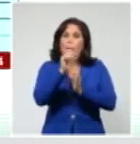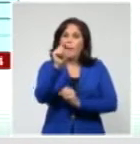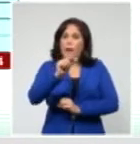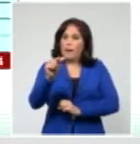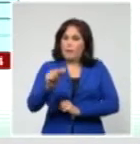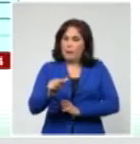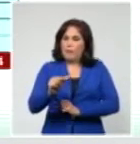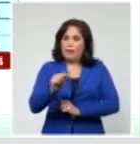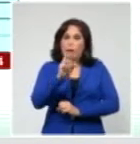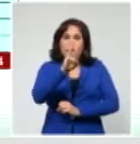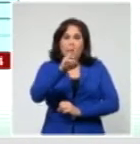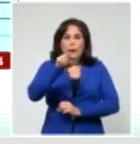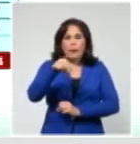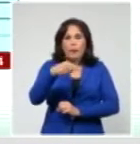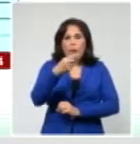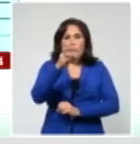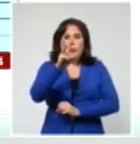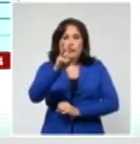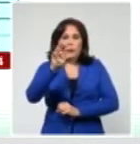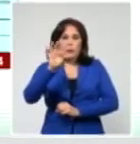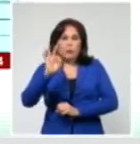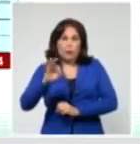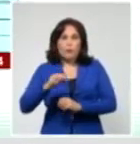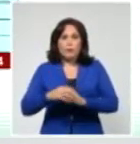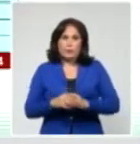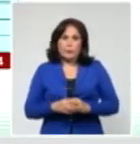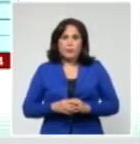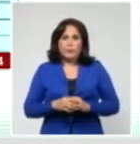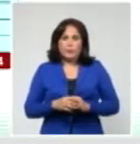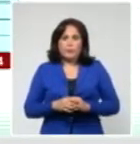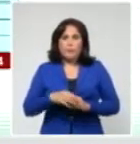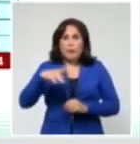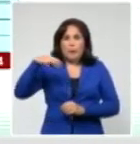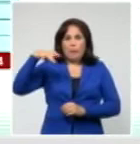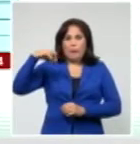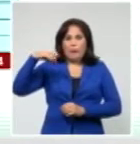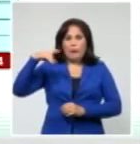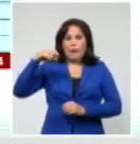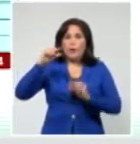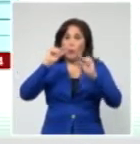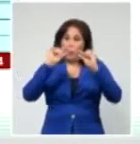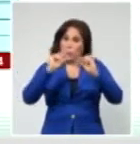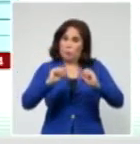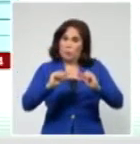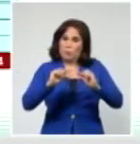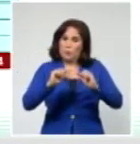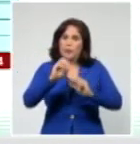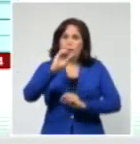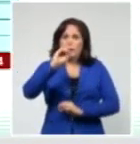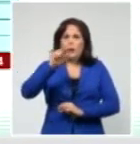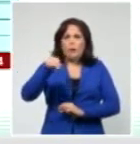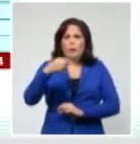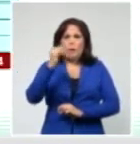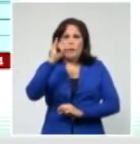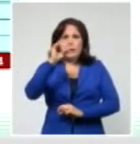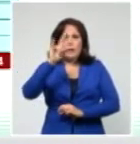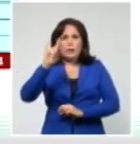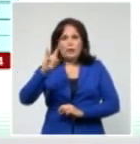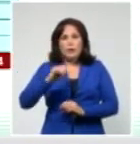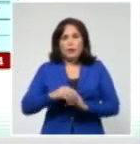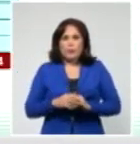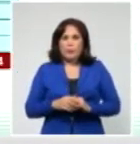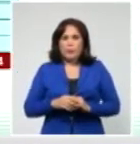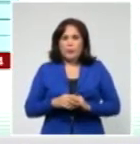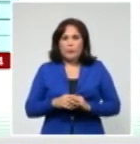Meanwhile, Las Tunas, Villa Clara, Granma, Santiago de Cuba, Guantánamo, and the Isle of